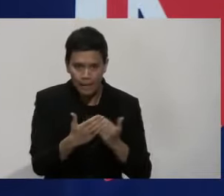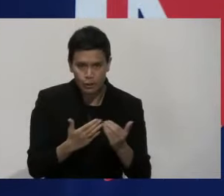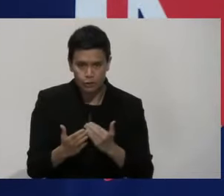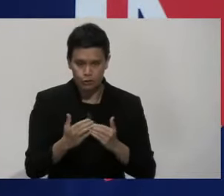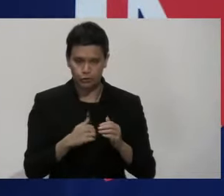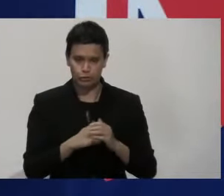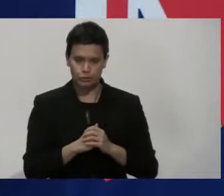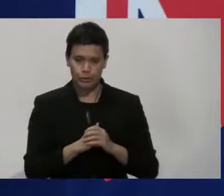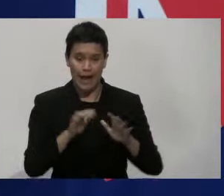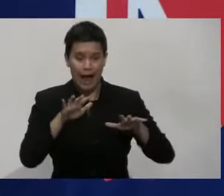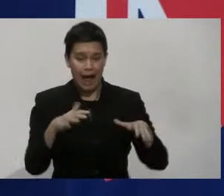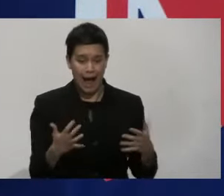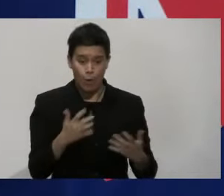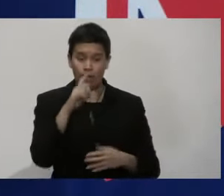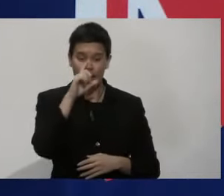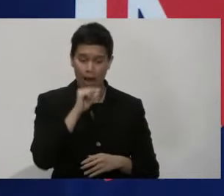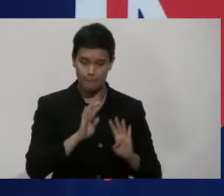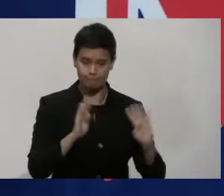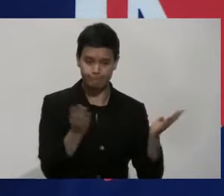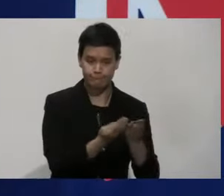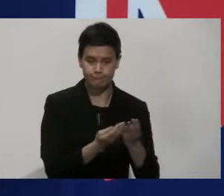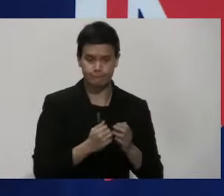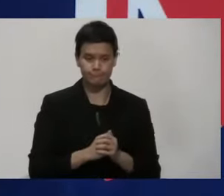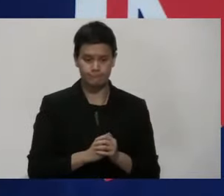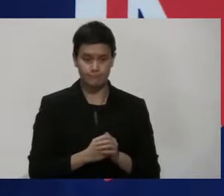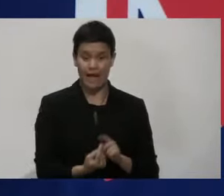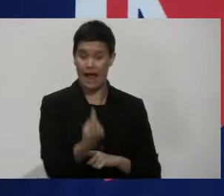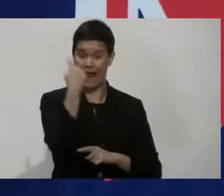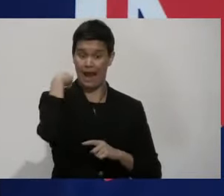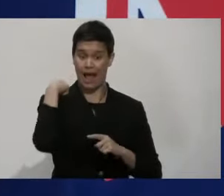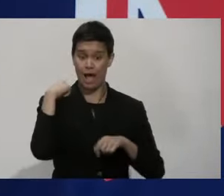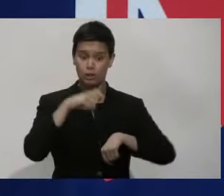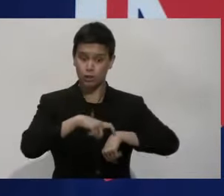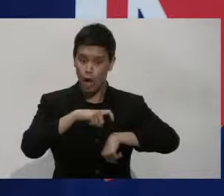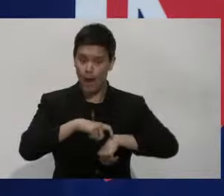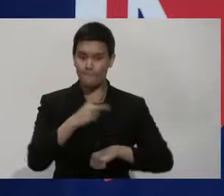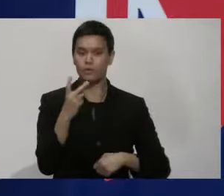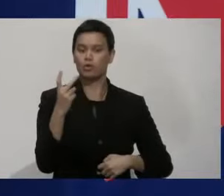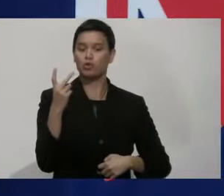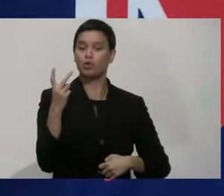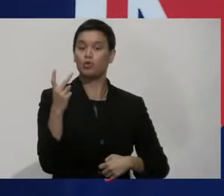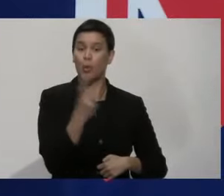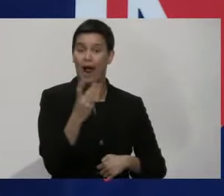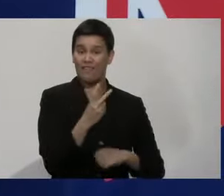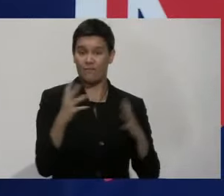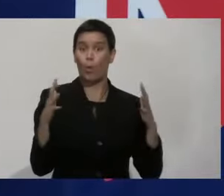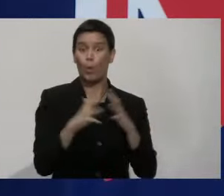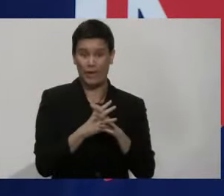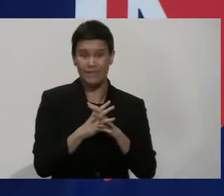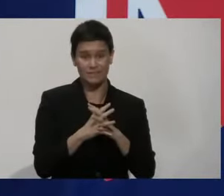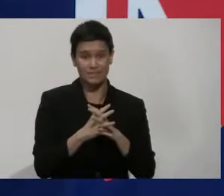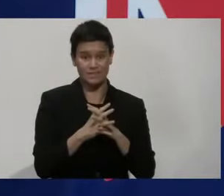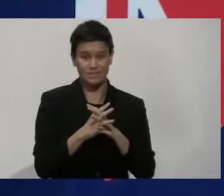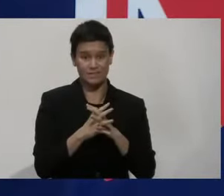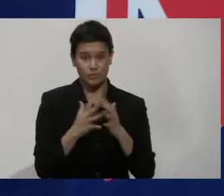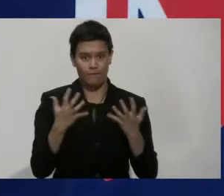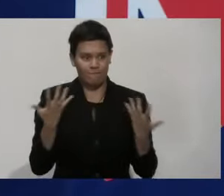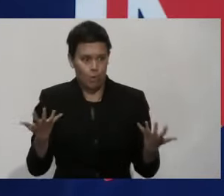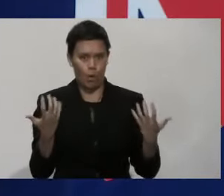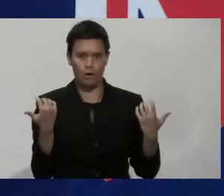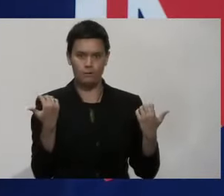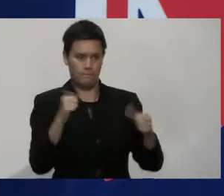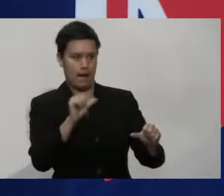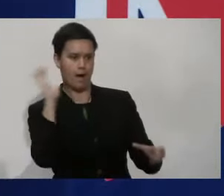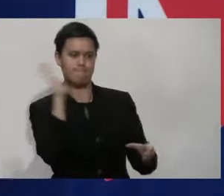can. Ultimately, our goal needs to be managing this cluster eventually from level 2 as soon as we feel